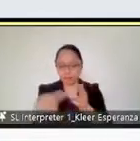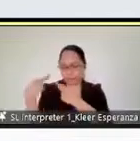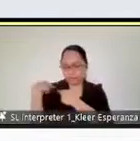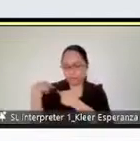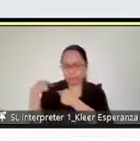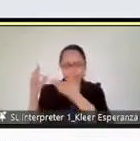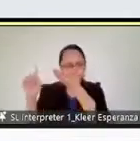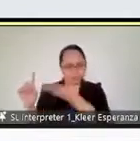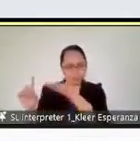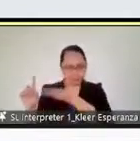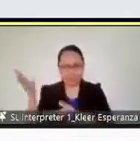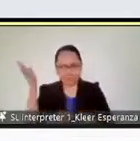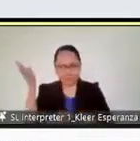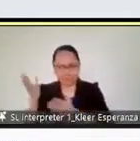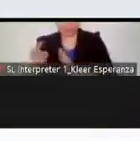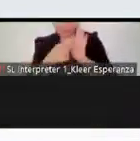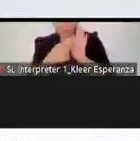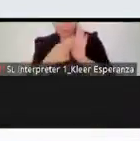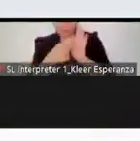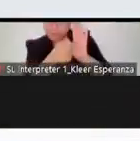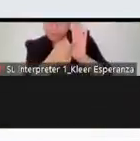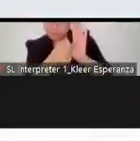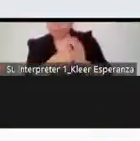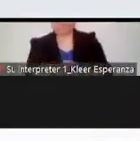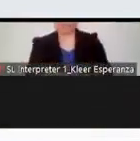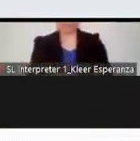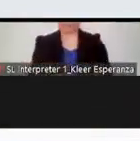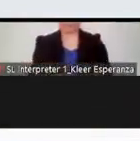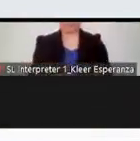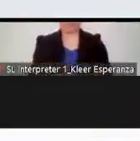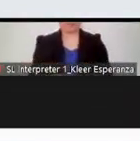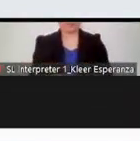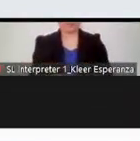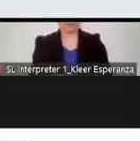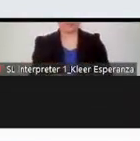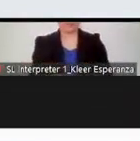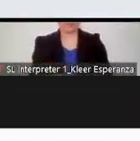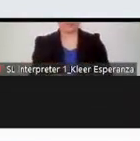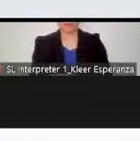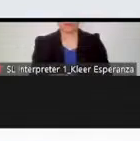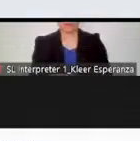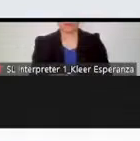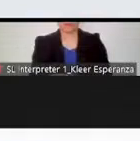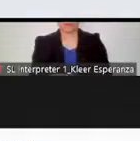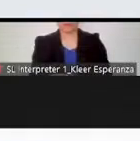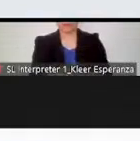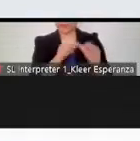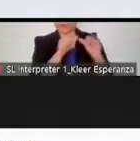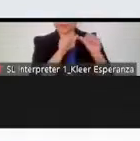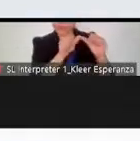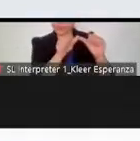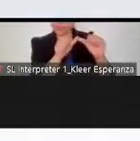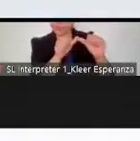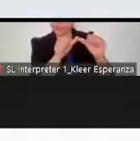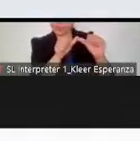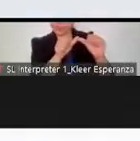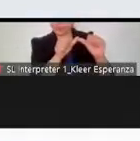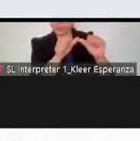iti ay adayo nga ugma iti ay boksilan itadag iti